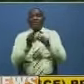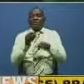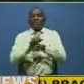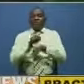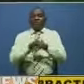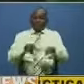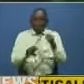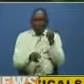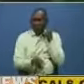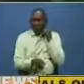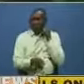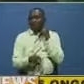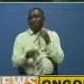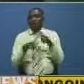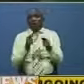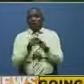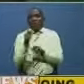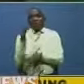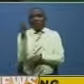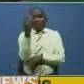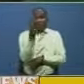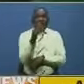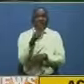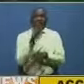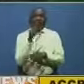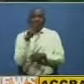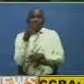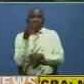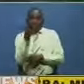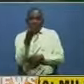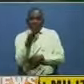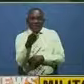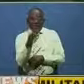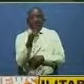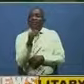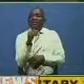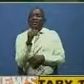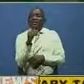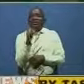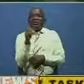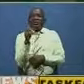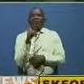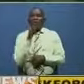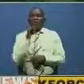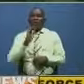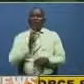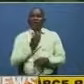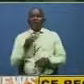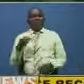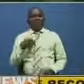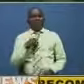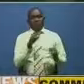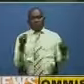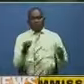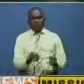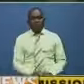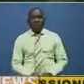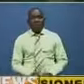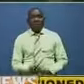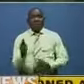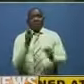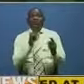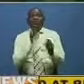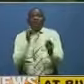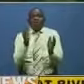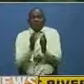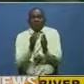body or in a forest reserve. So those you see there are illegal dredgers who are chamfer operators. They are not